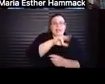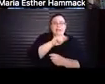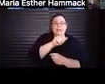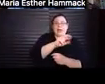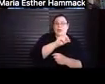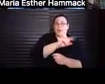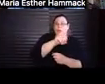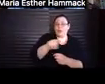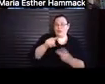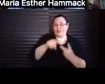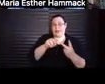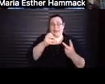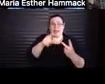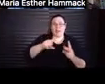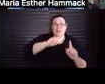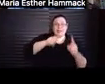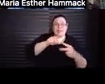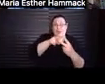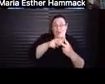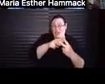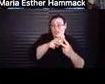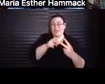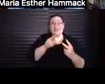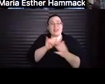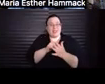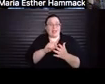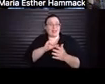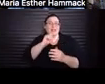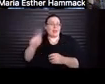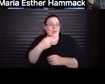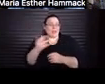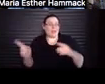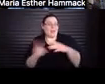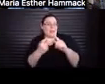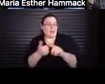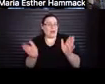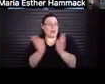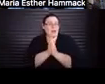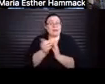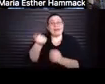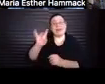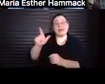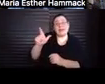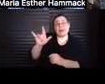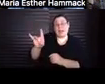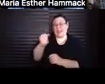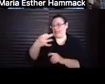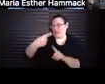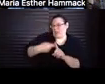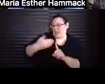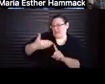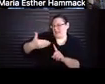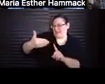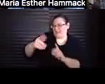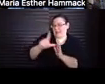not the only thing prompted by this request, additionally. On May 21st of 1828, a couple of months after they had received